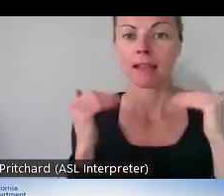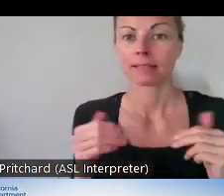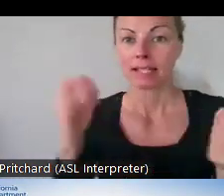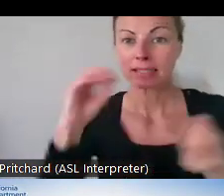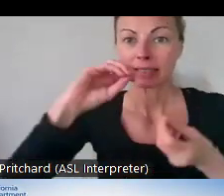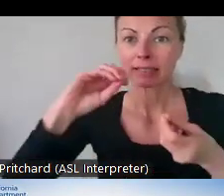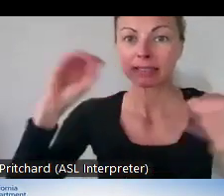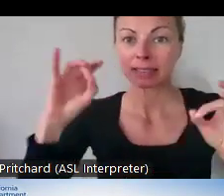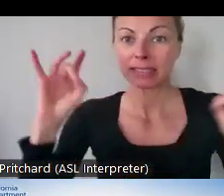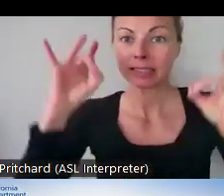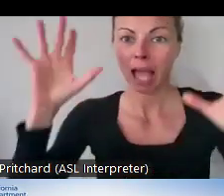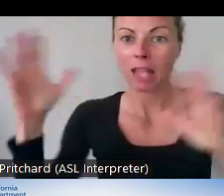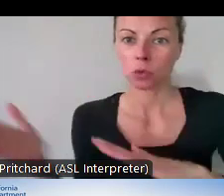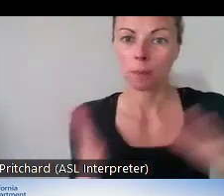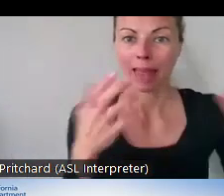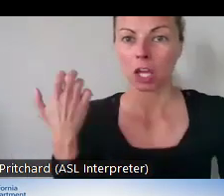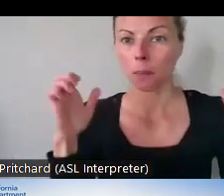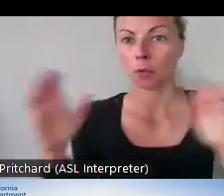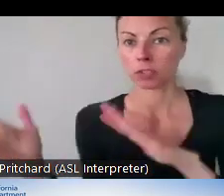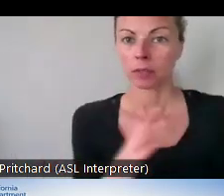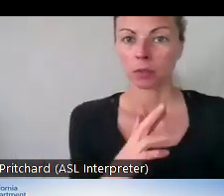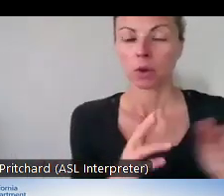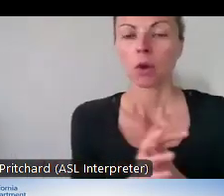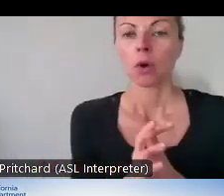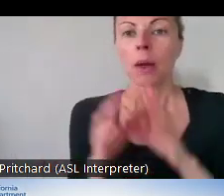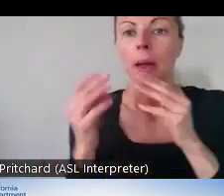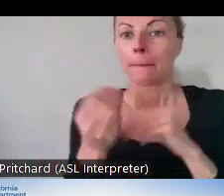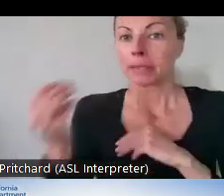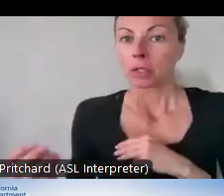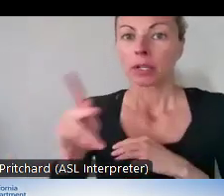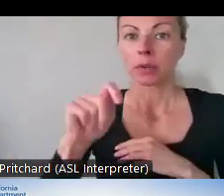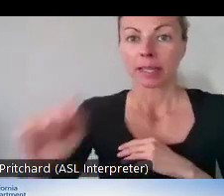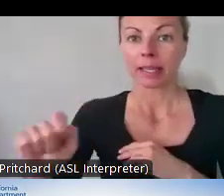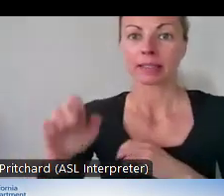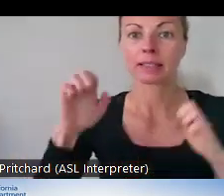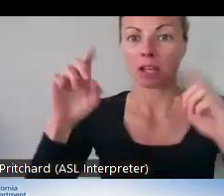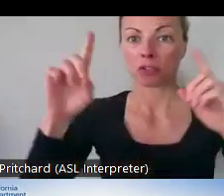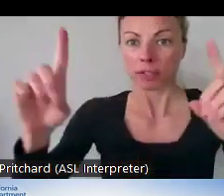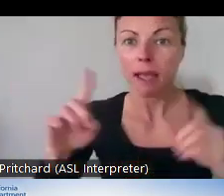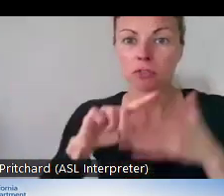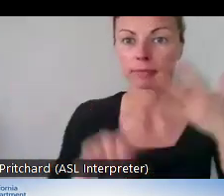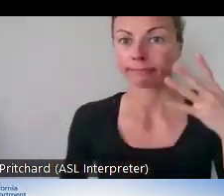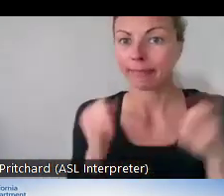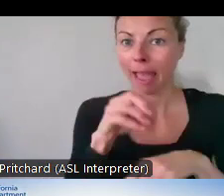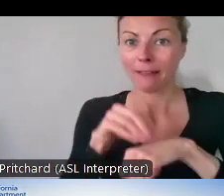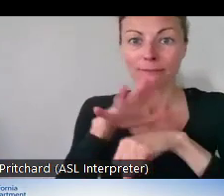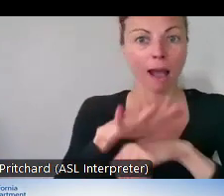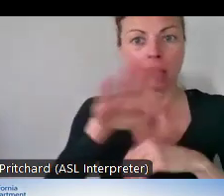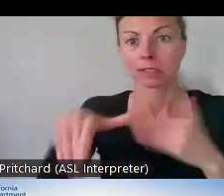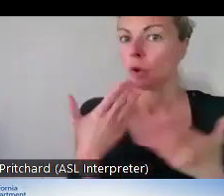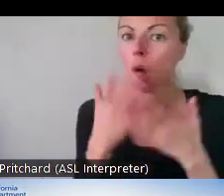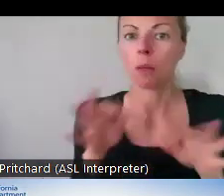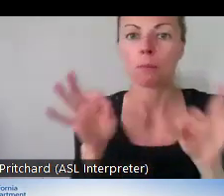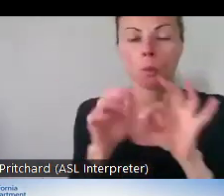planning and emergency preparedness. Materials, kits, education, advice are all at the fingertips of the AAAs